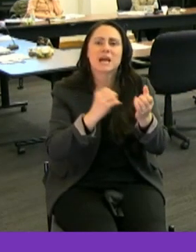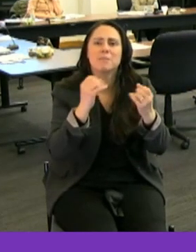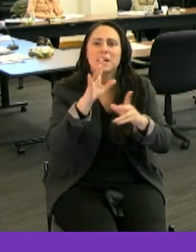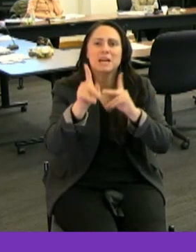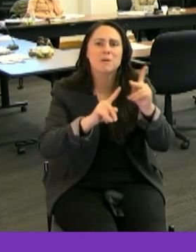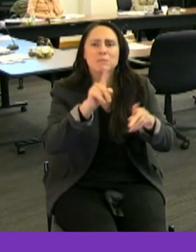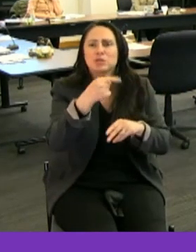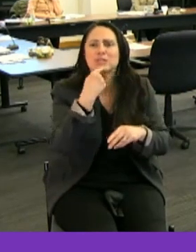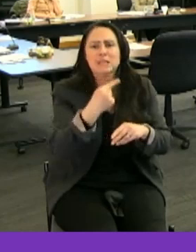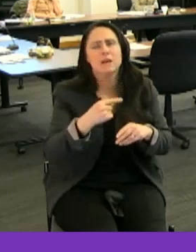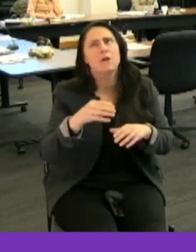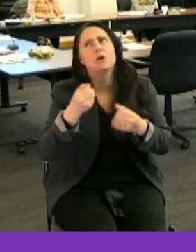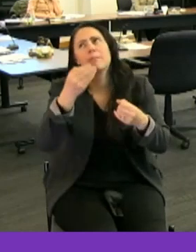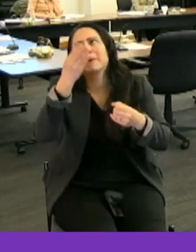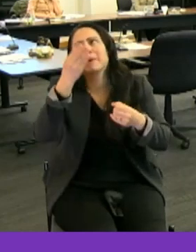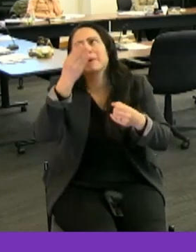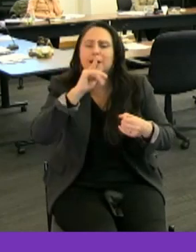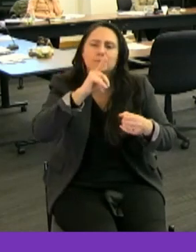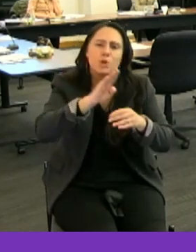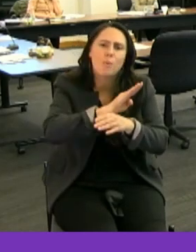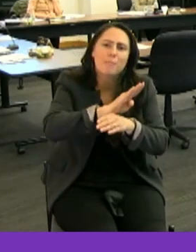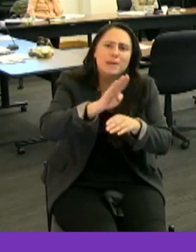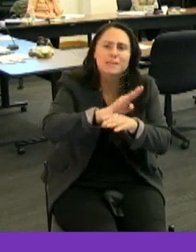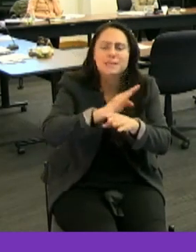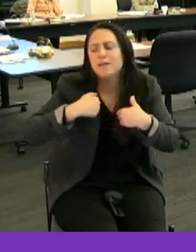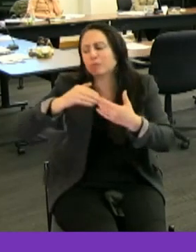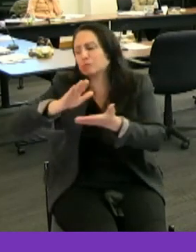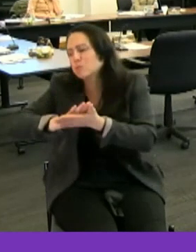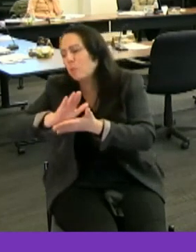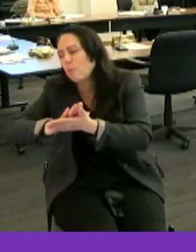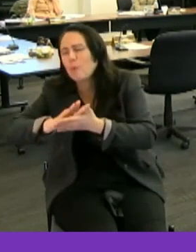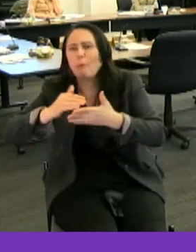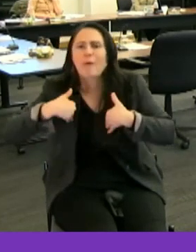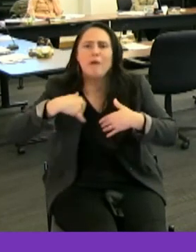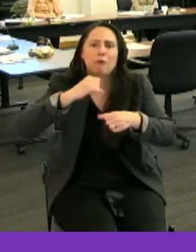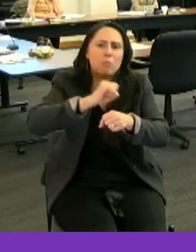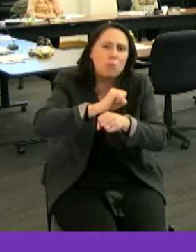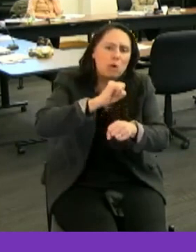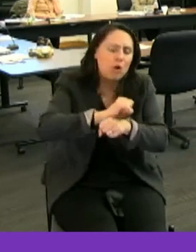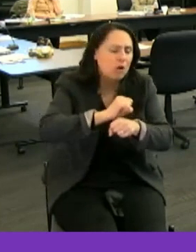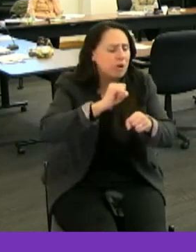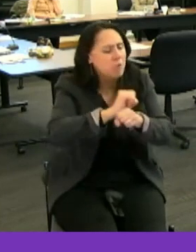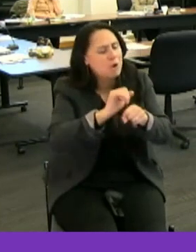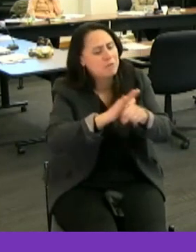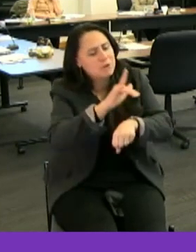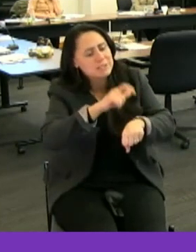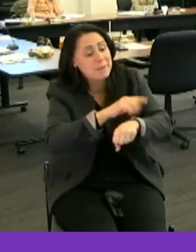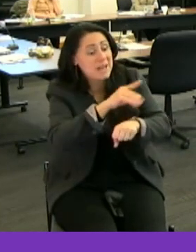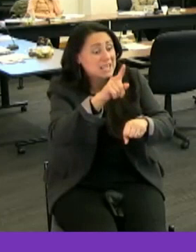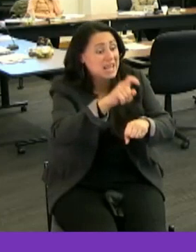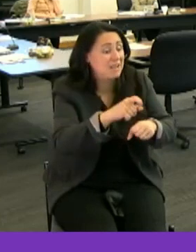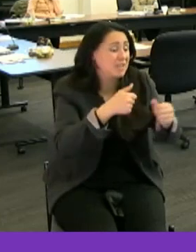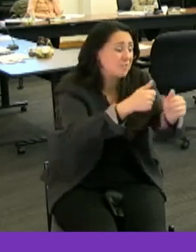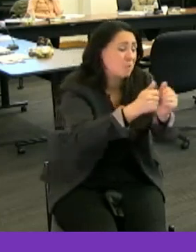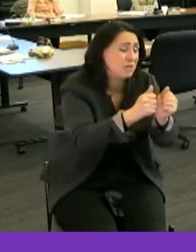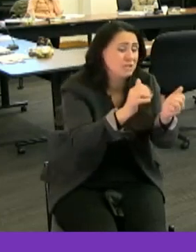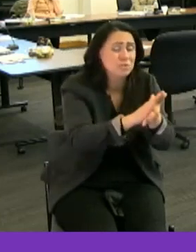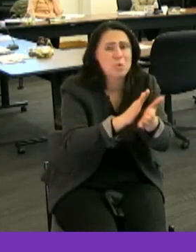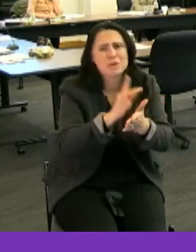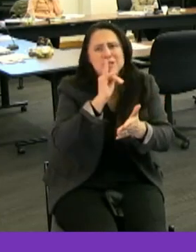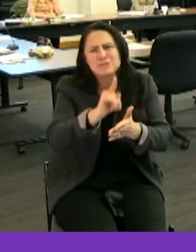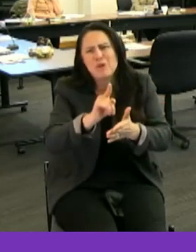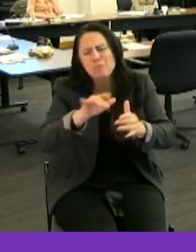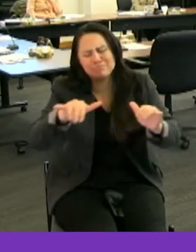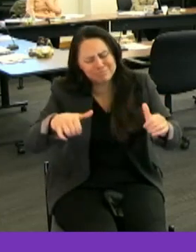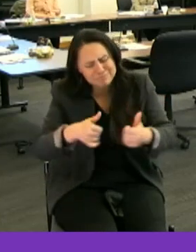were just saying, oh my God, I'm so busy. I have school, I have work, I work full time, and I have to keep up with school. It's so hard for